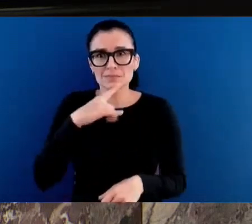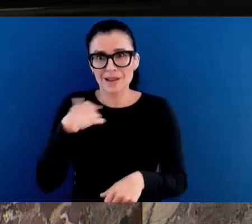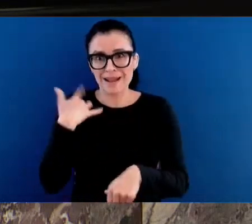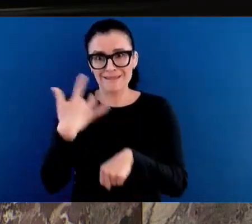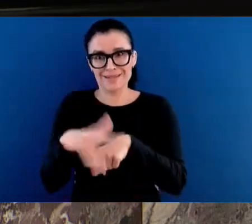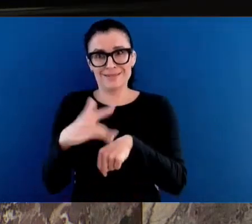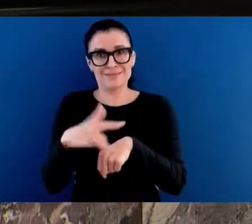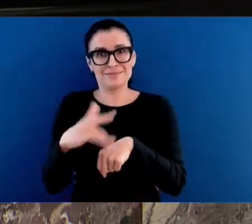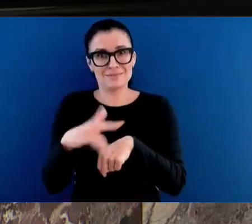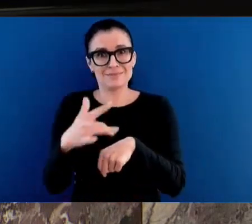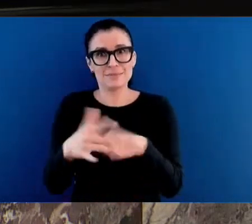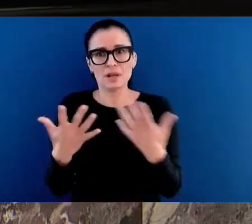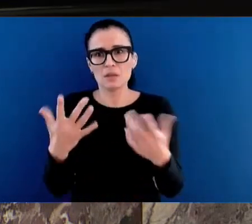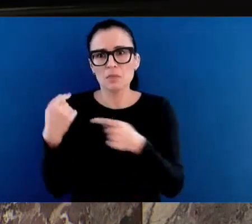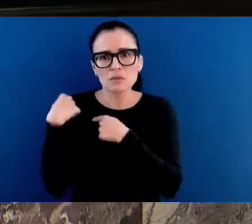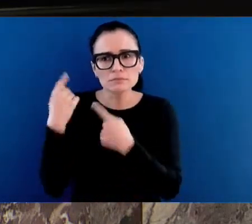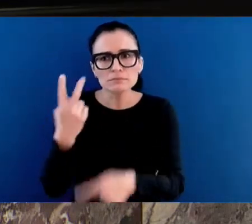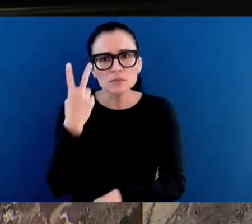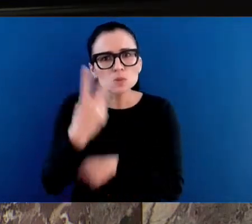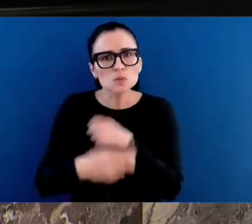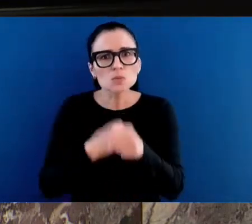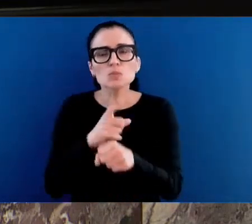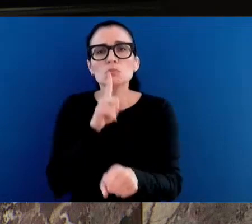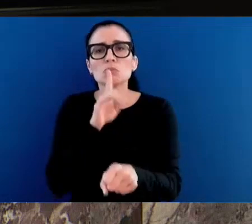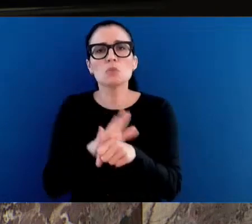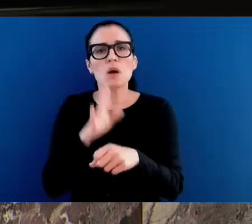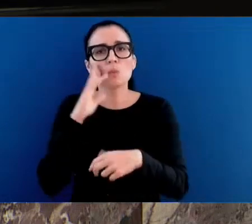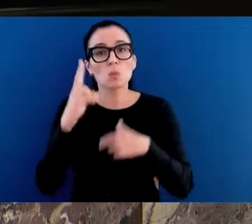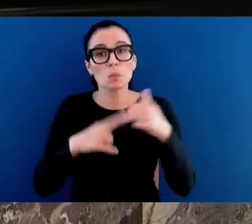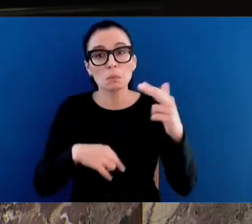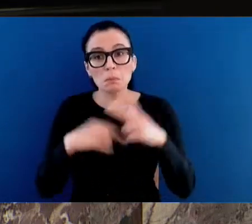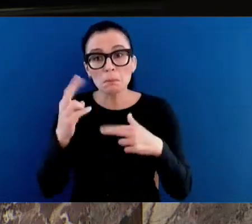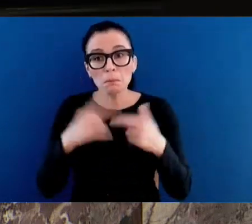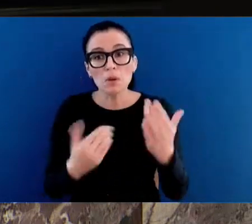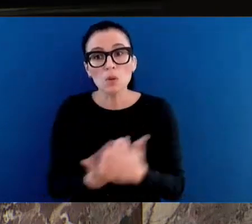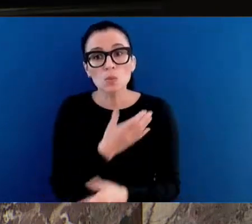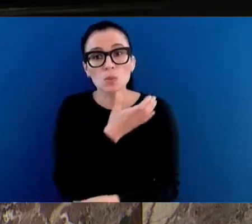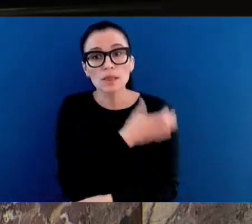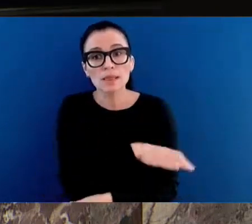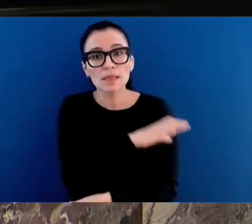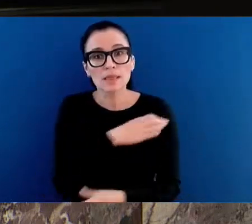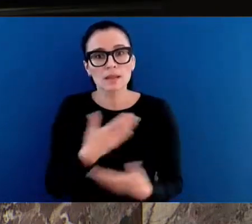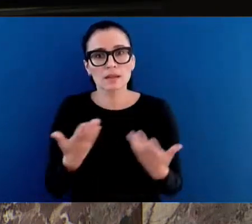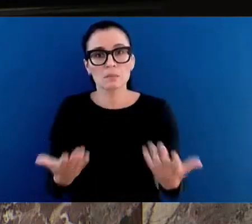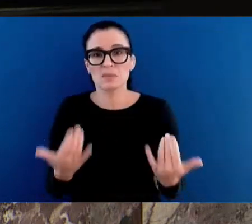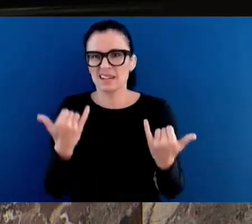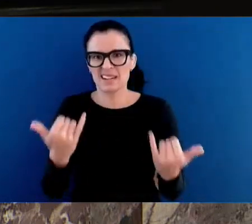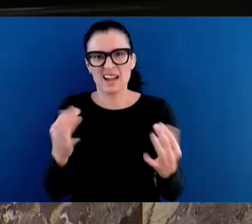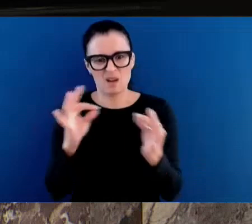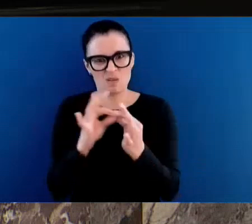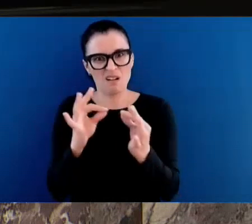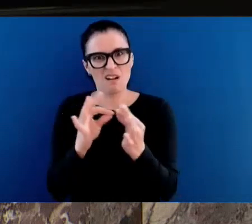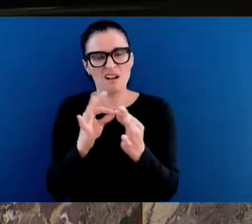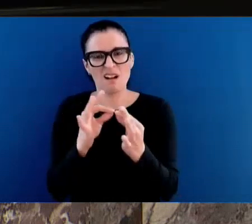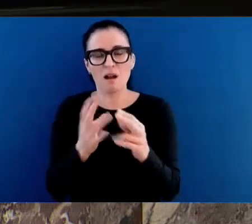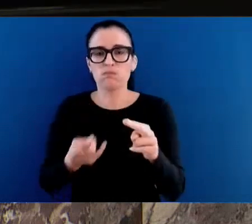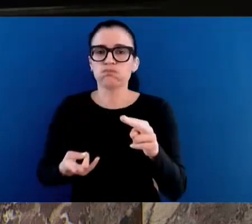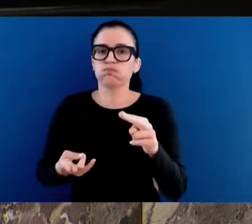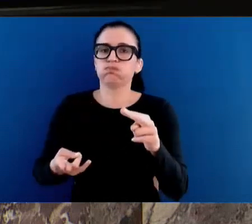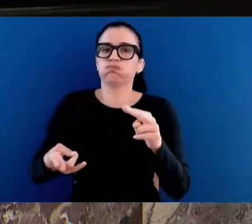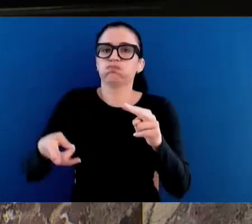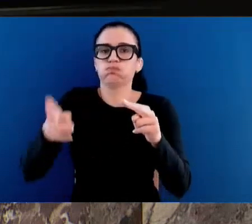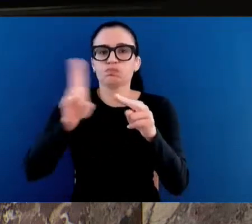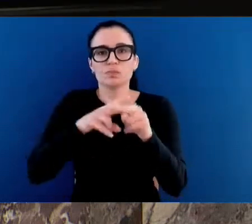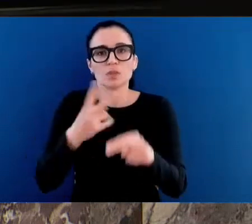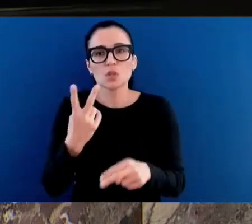is currently ballooned to nearly $2 million. But we have 2 family doctors that want to work with Island Health to work